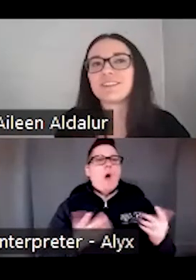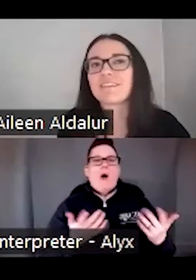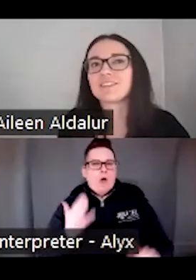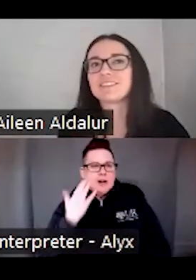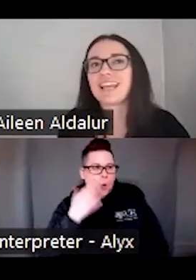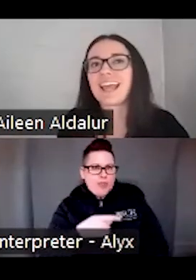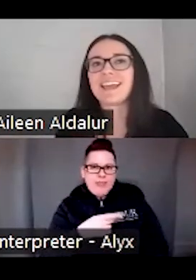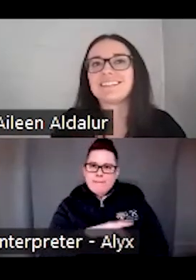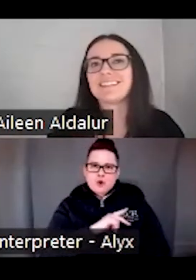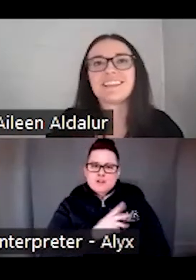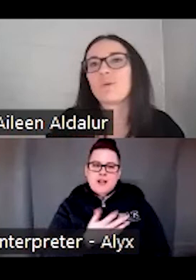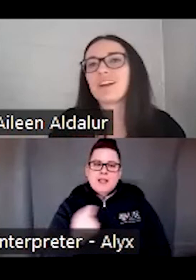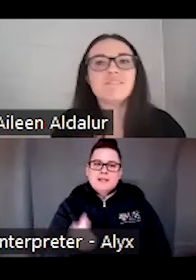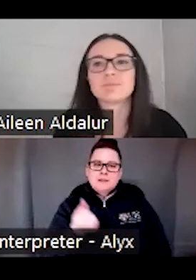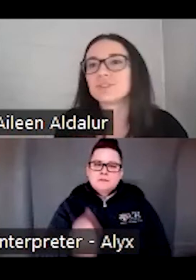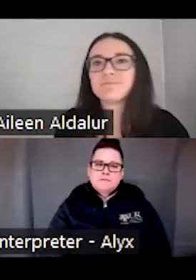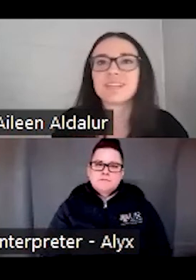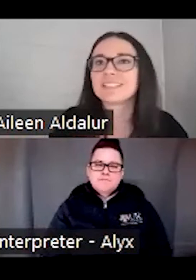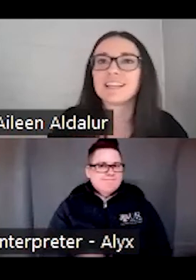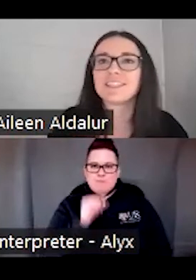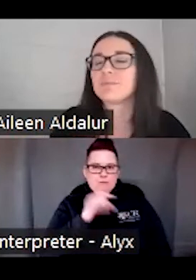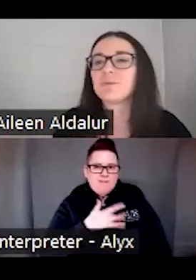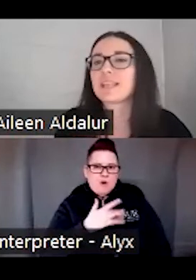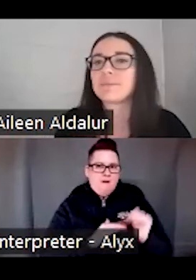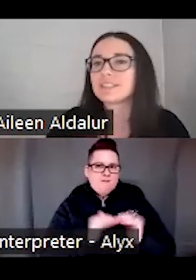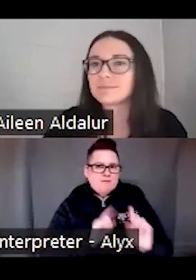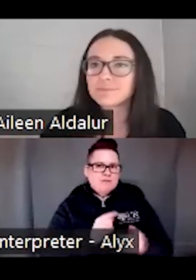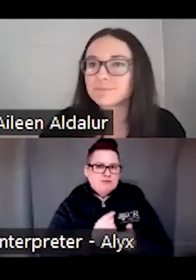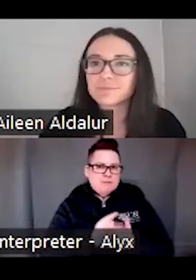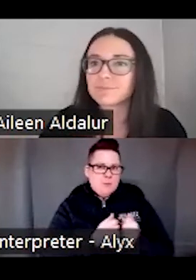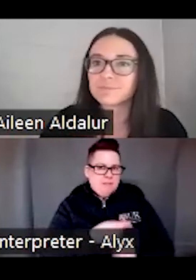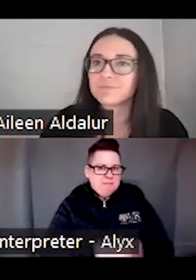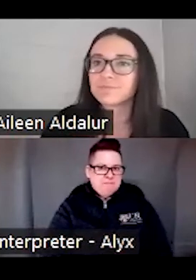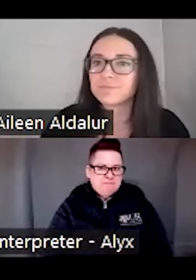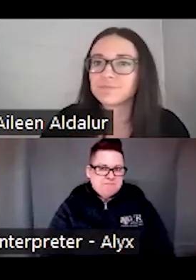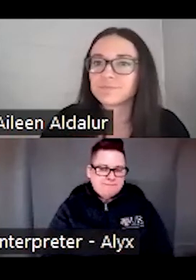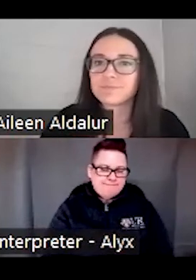on a personal level, and then they weren't comfortable attending treatment with that person.